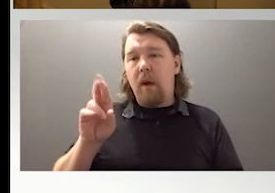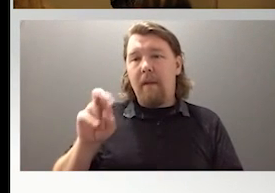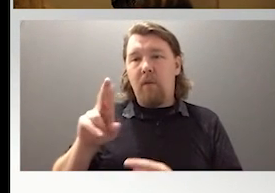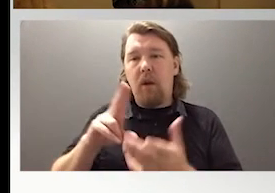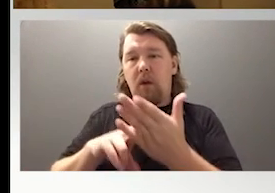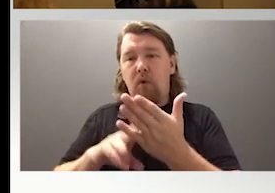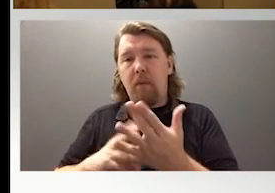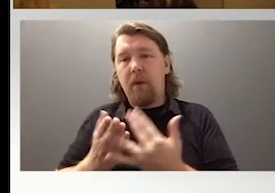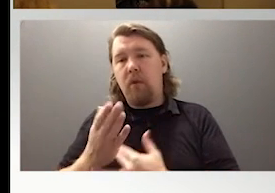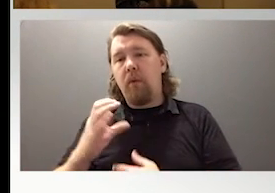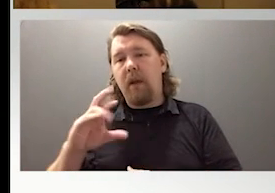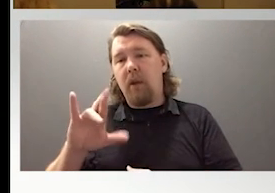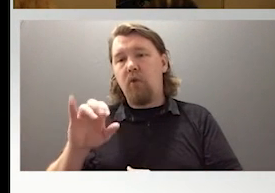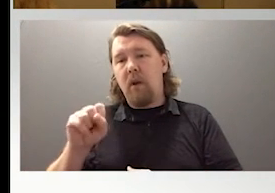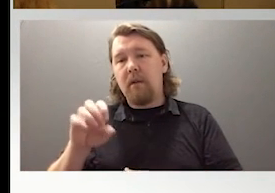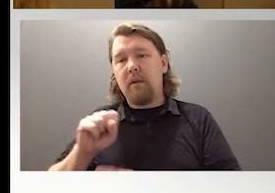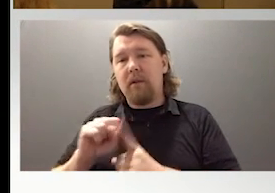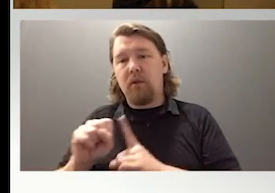through crisis.